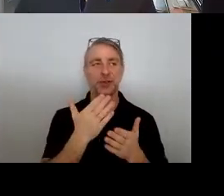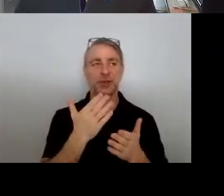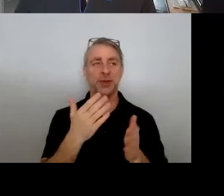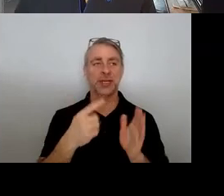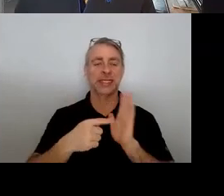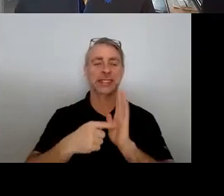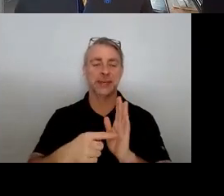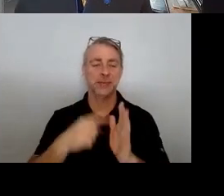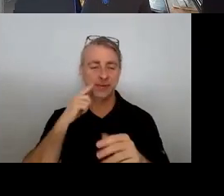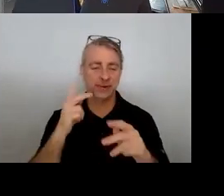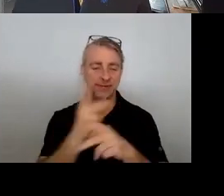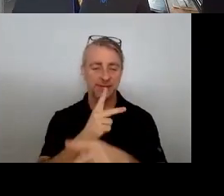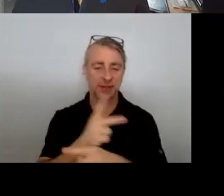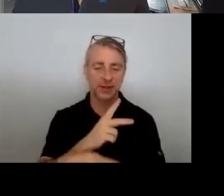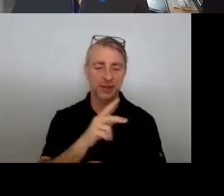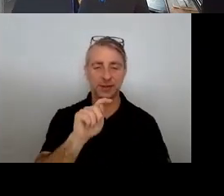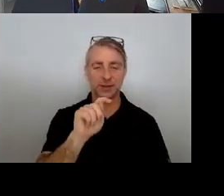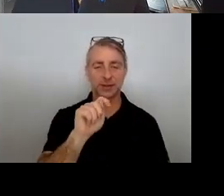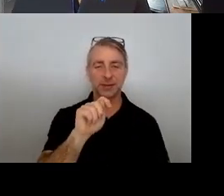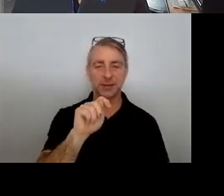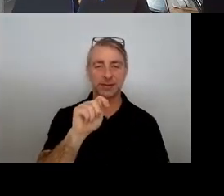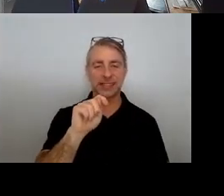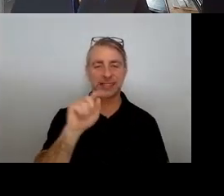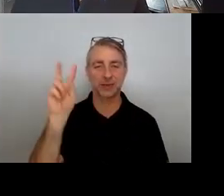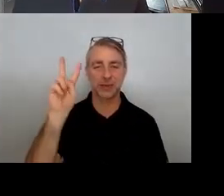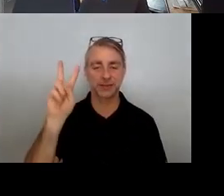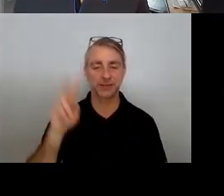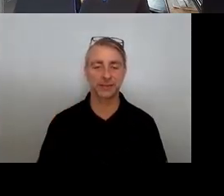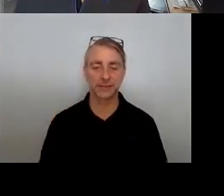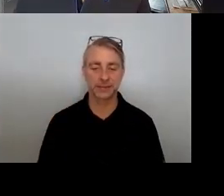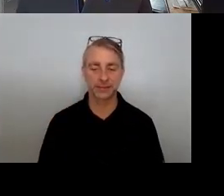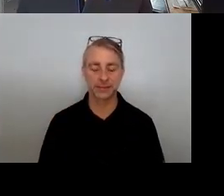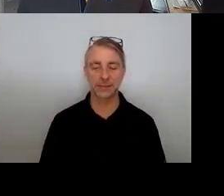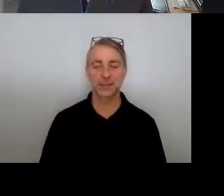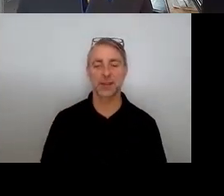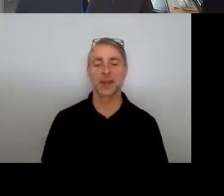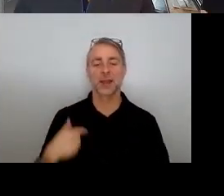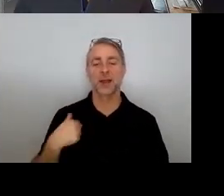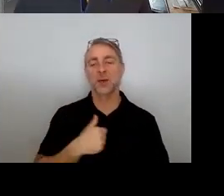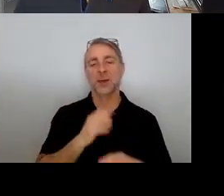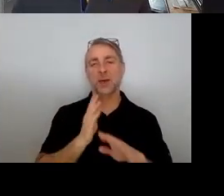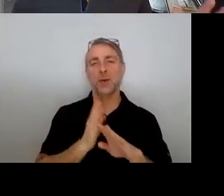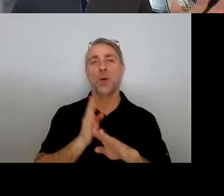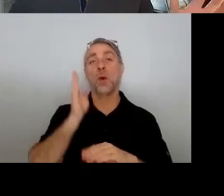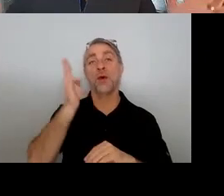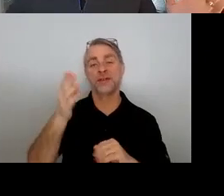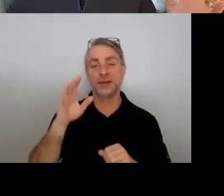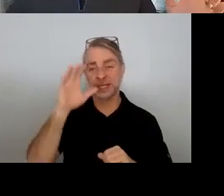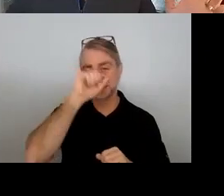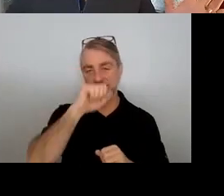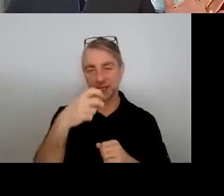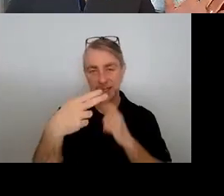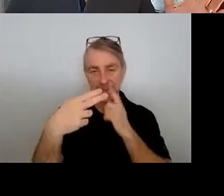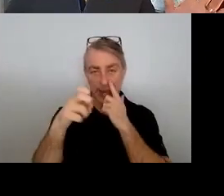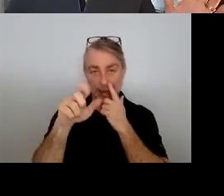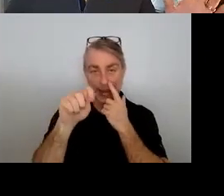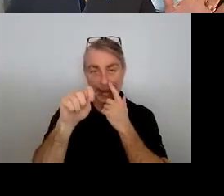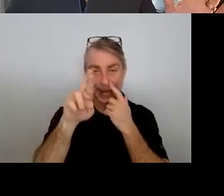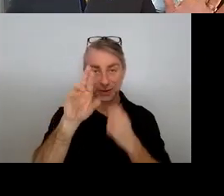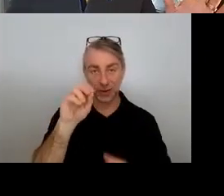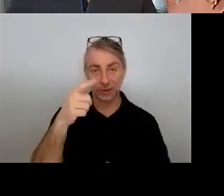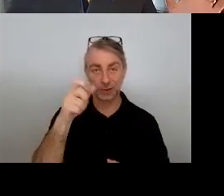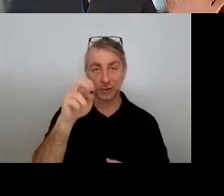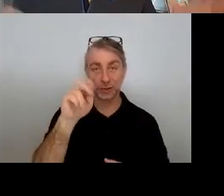with a lot of certainty. We're going to tend to overestimate heterogeneity in smaller